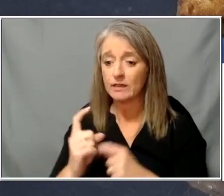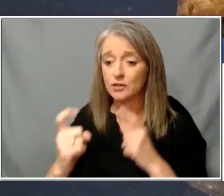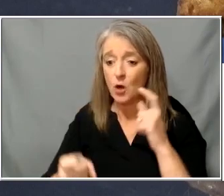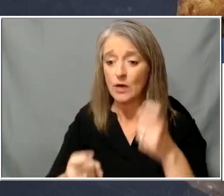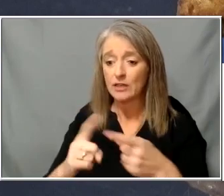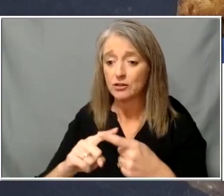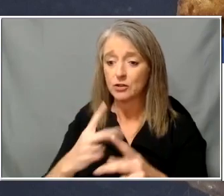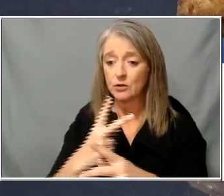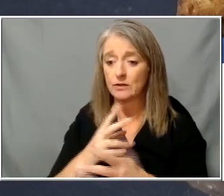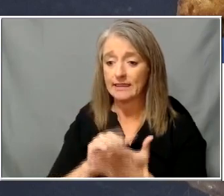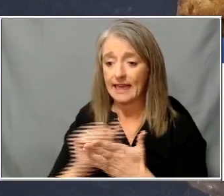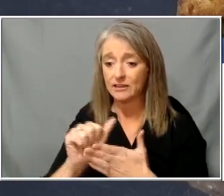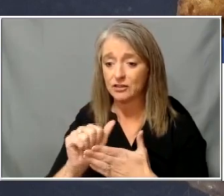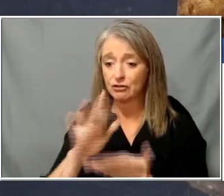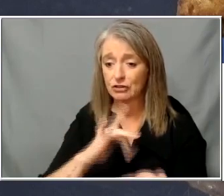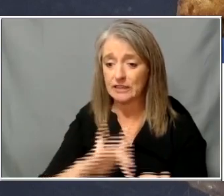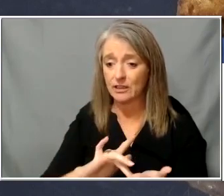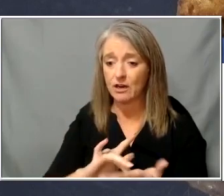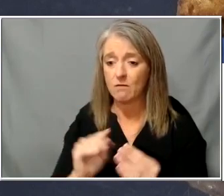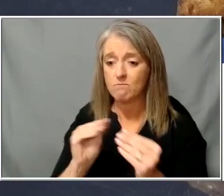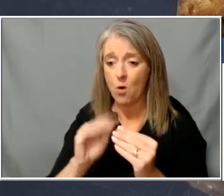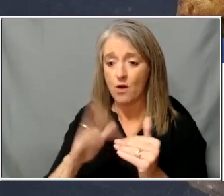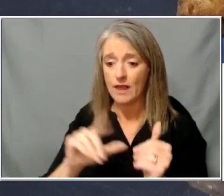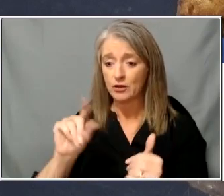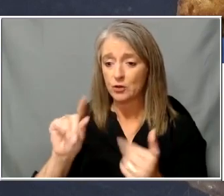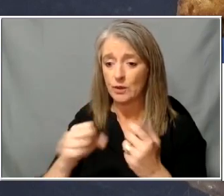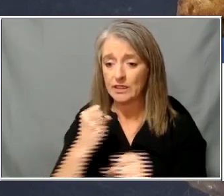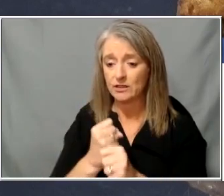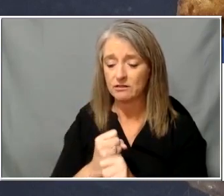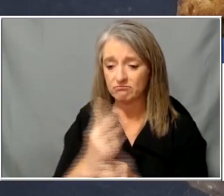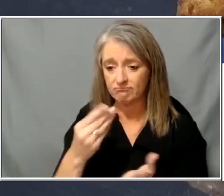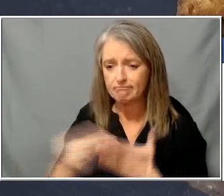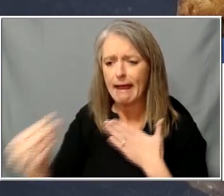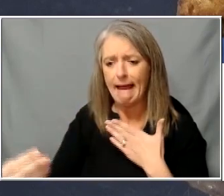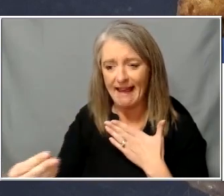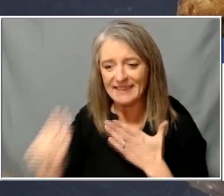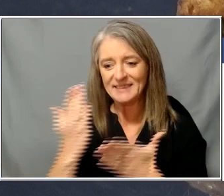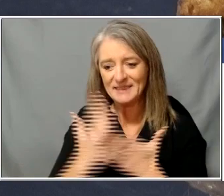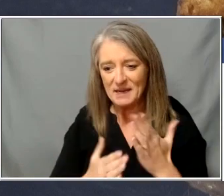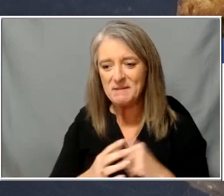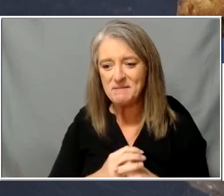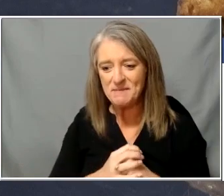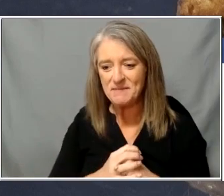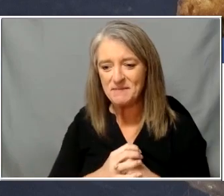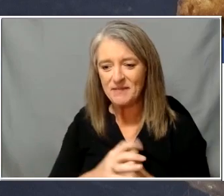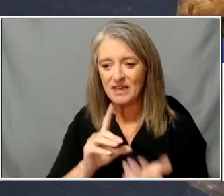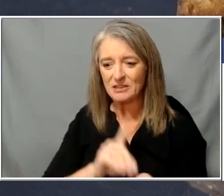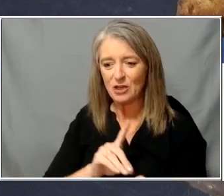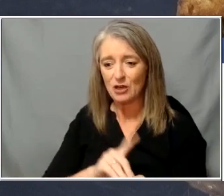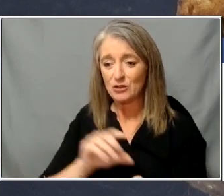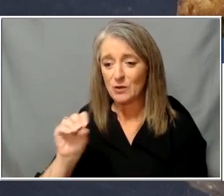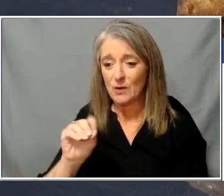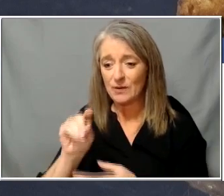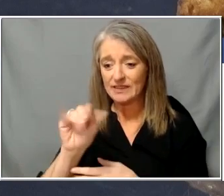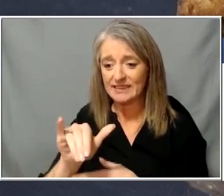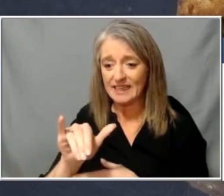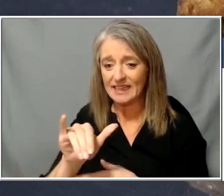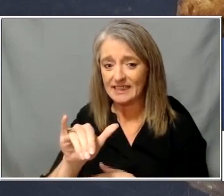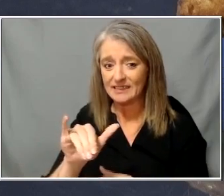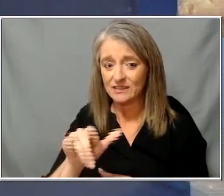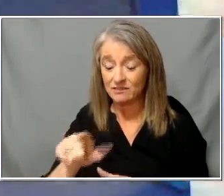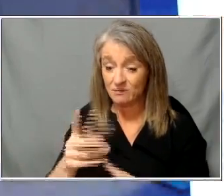doing this for over 20 years. So if you're out and about, grab them. And Dr. O'Day, do you dare this